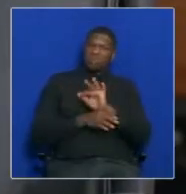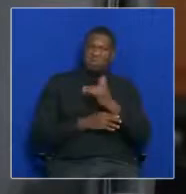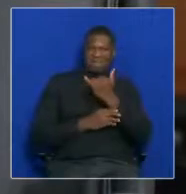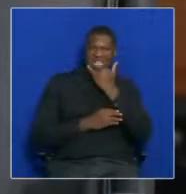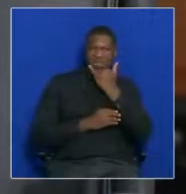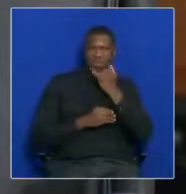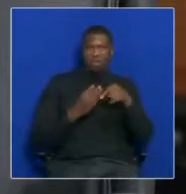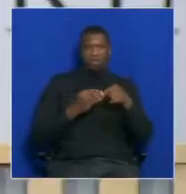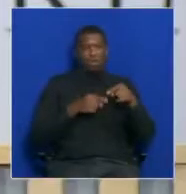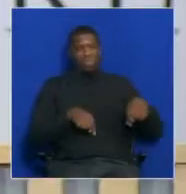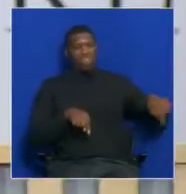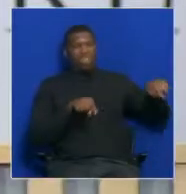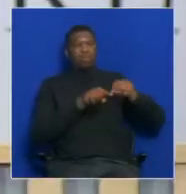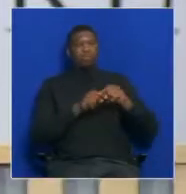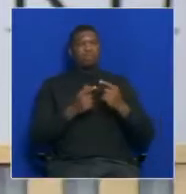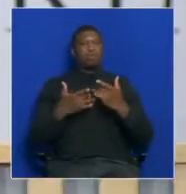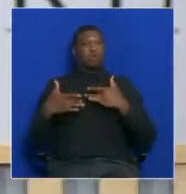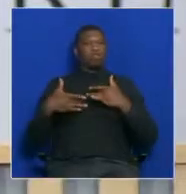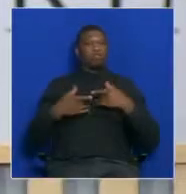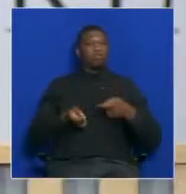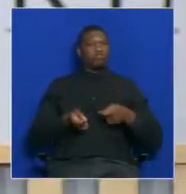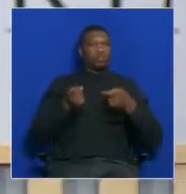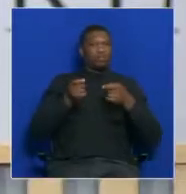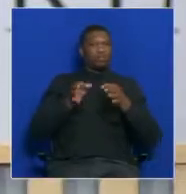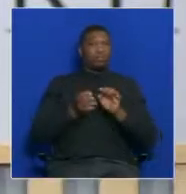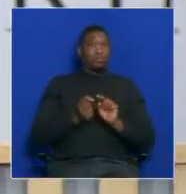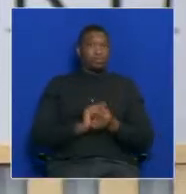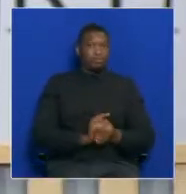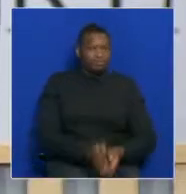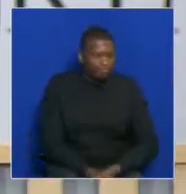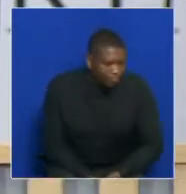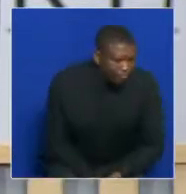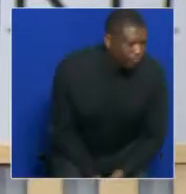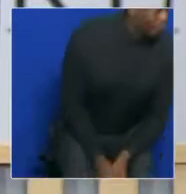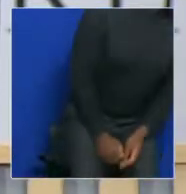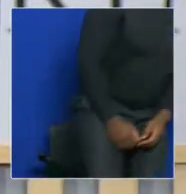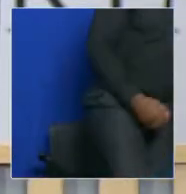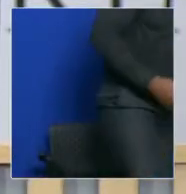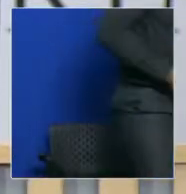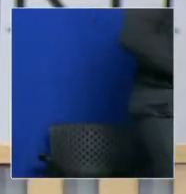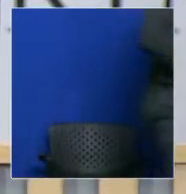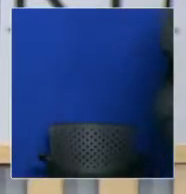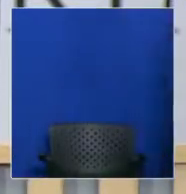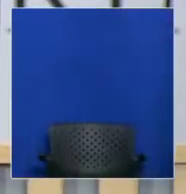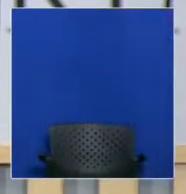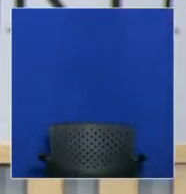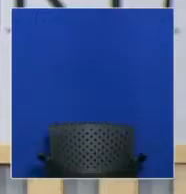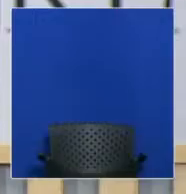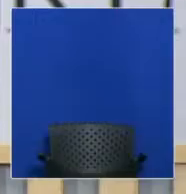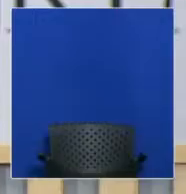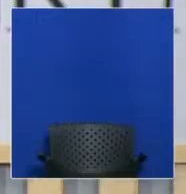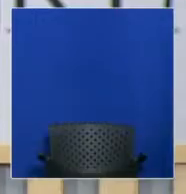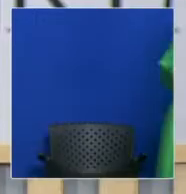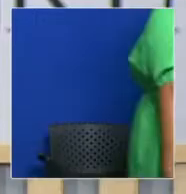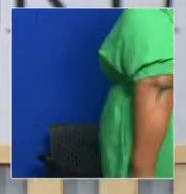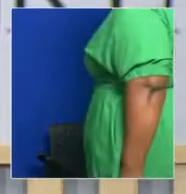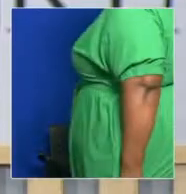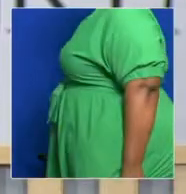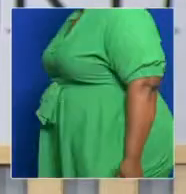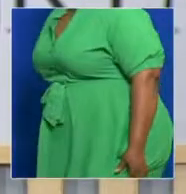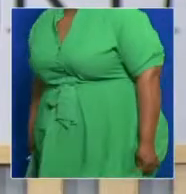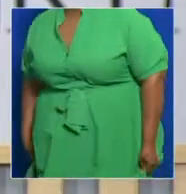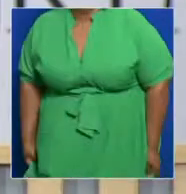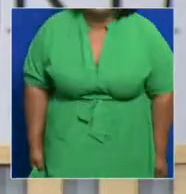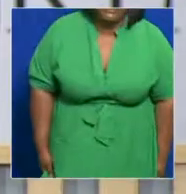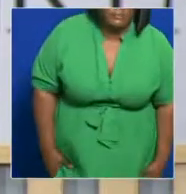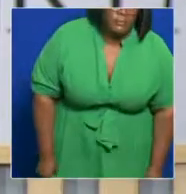raising these issues. And in response to that, then nothing is